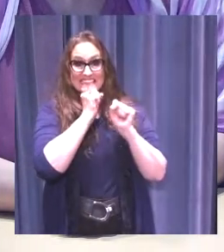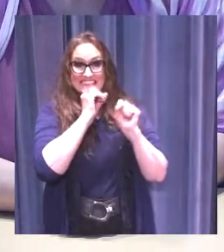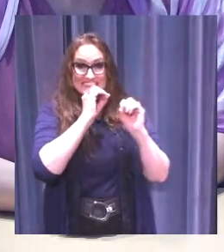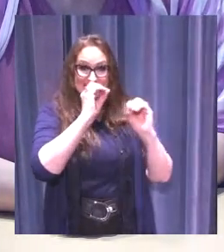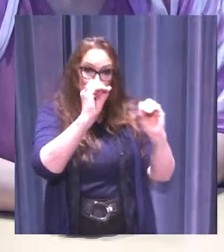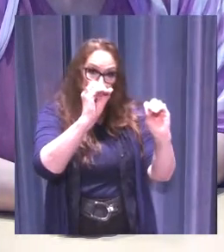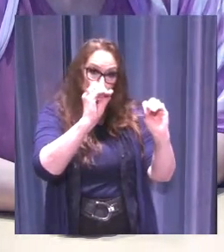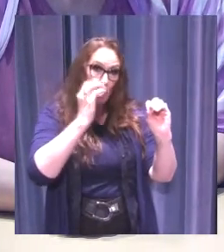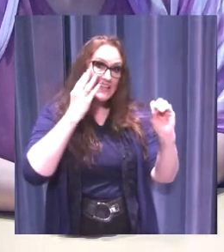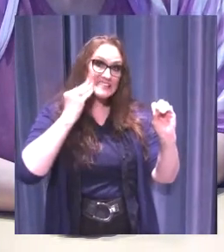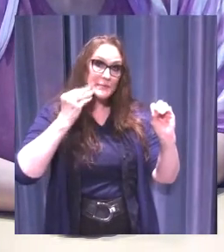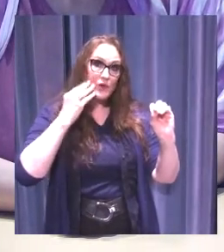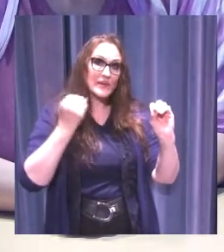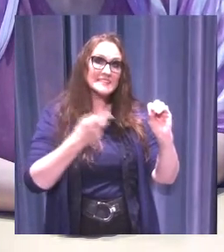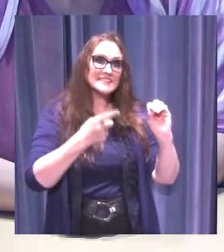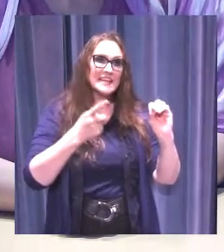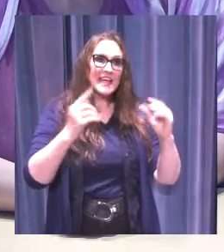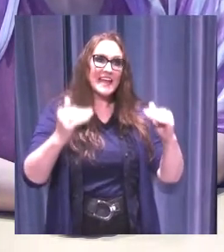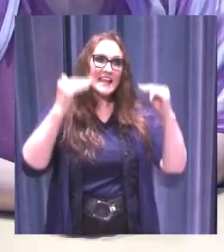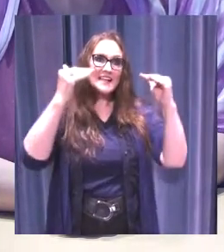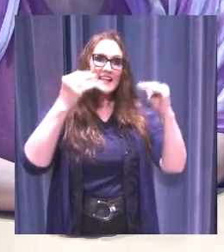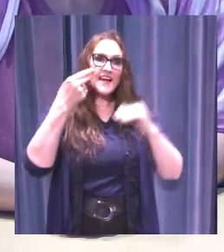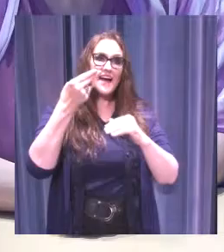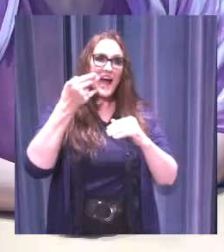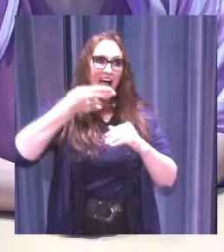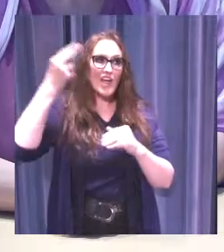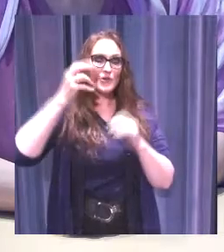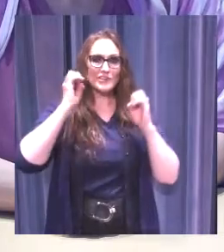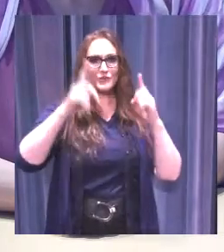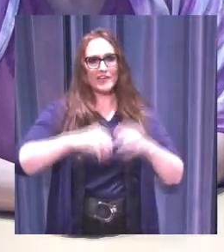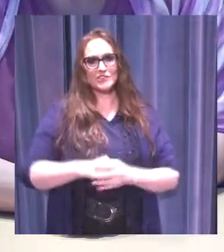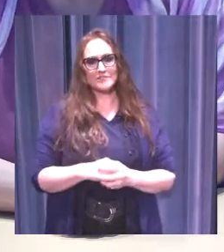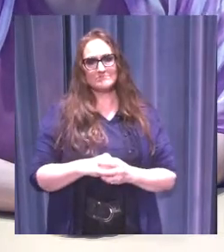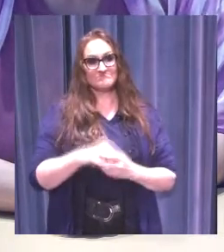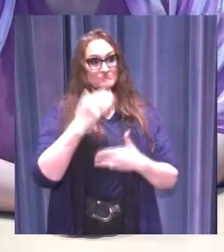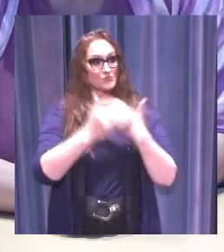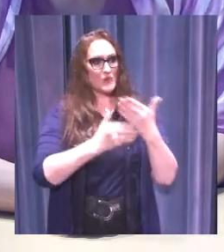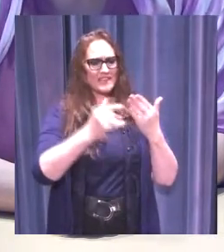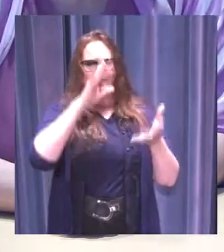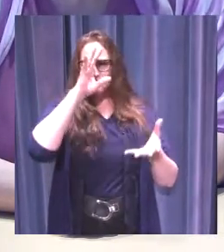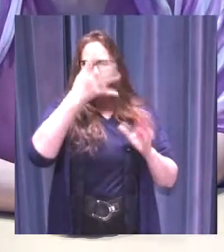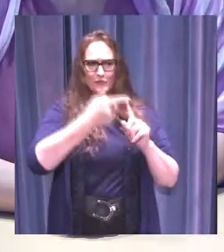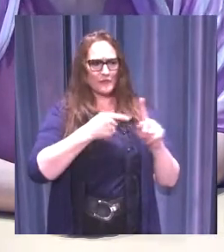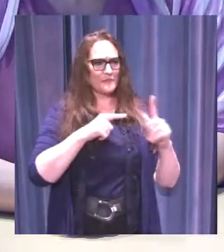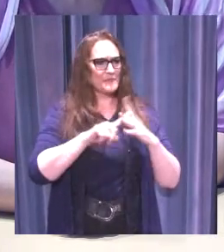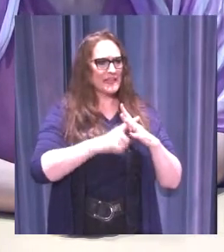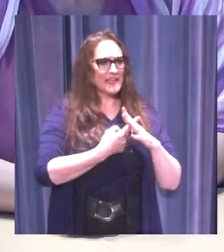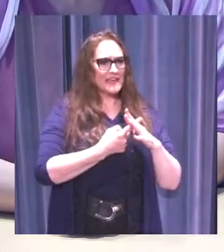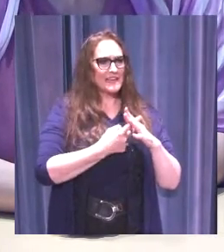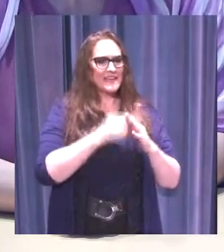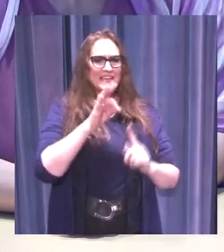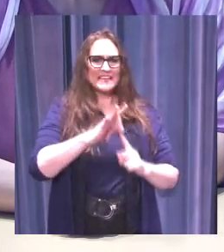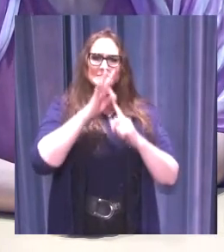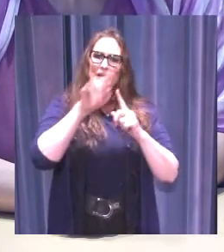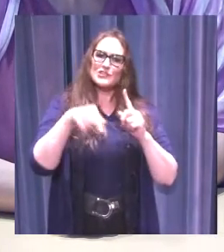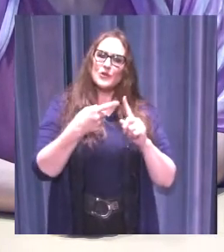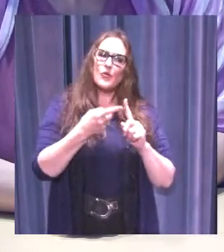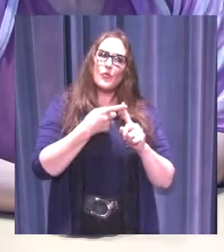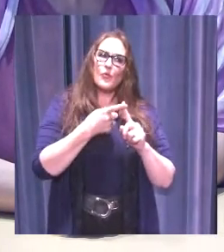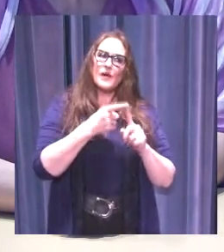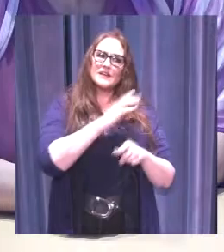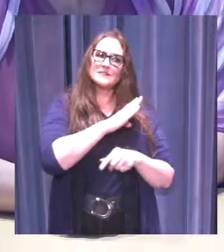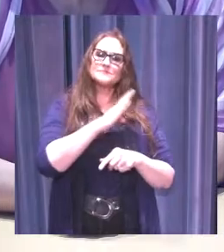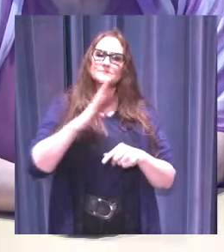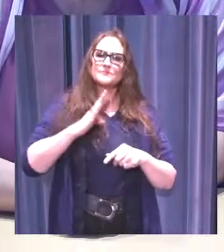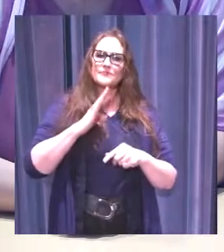0 experience in higher education. The process was confusing from the beginning, especially when the board voted